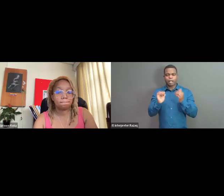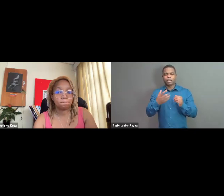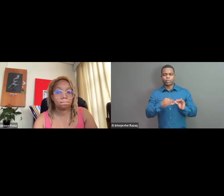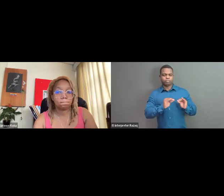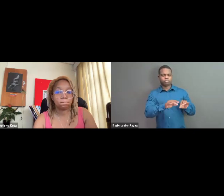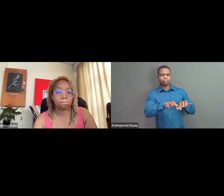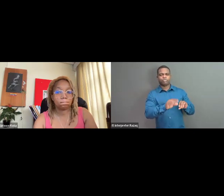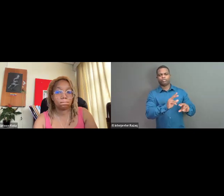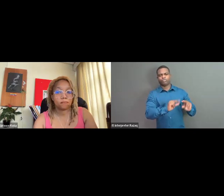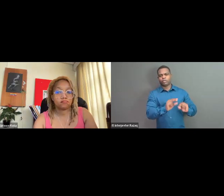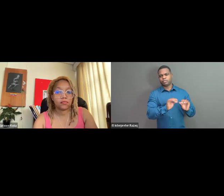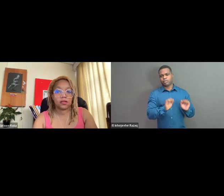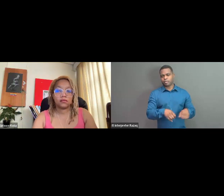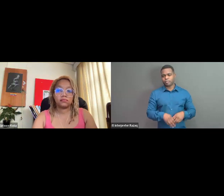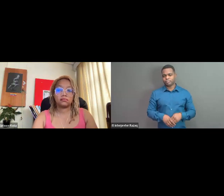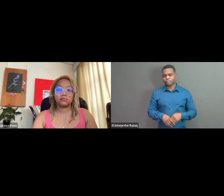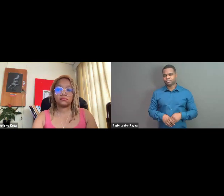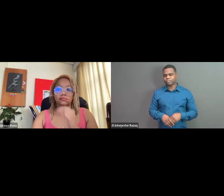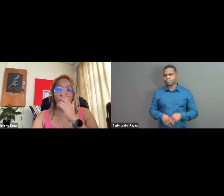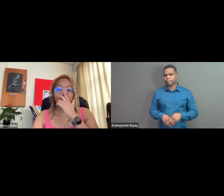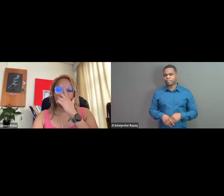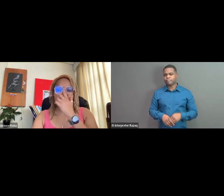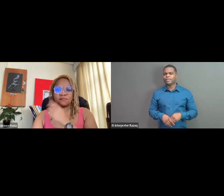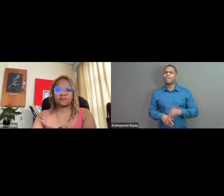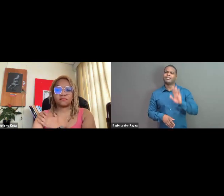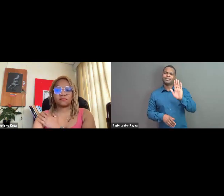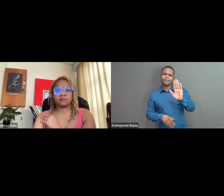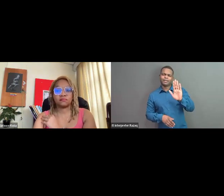chance, a strategic chance to